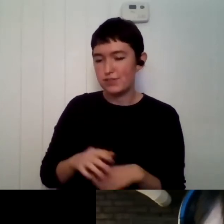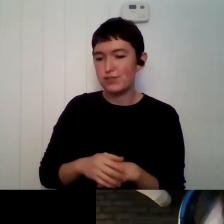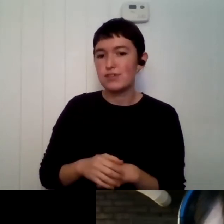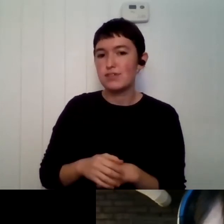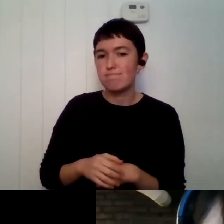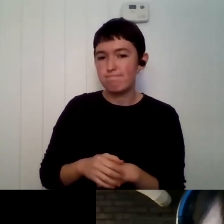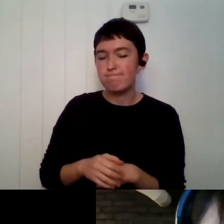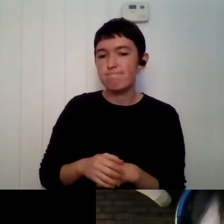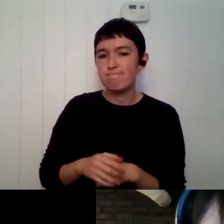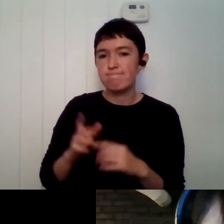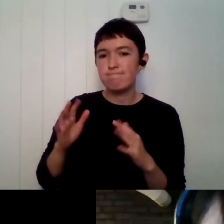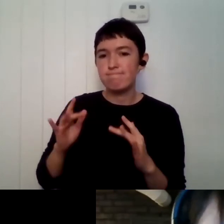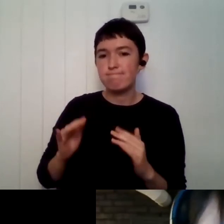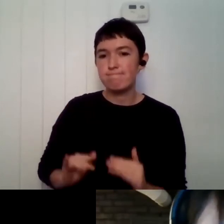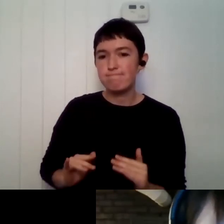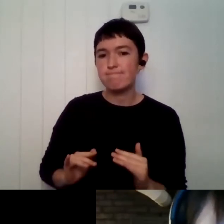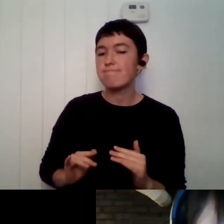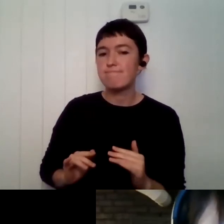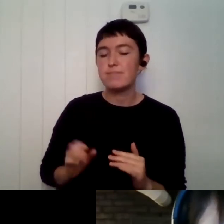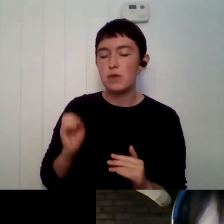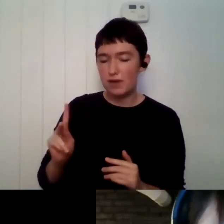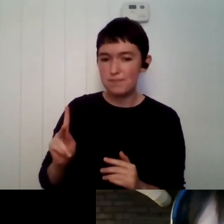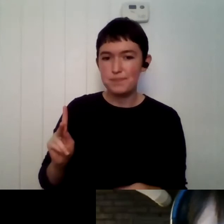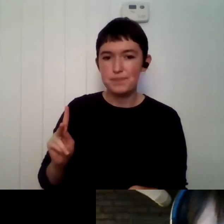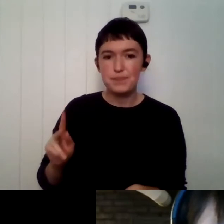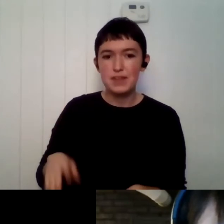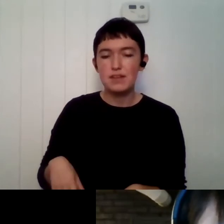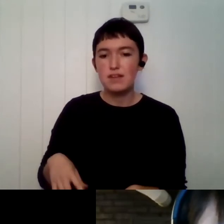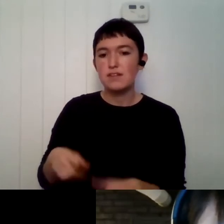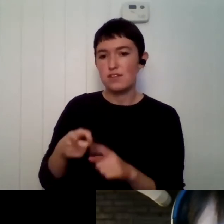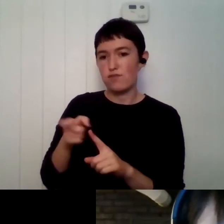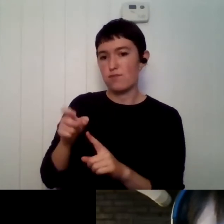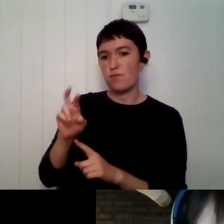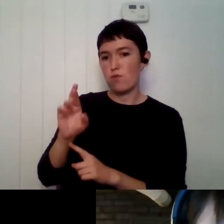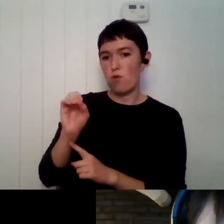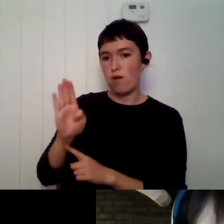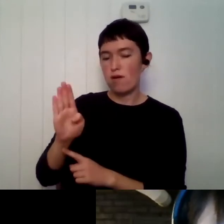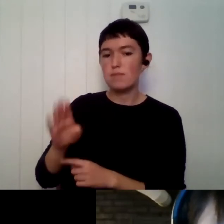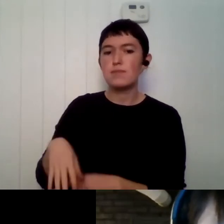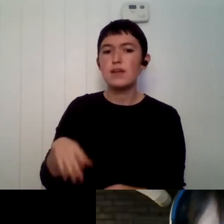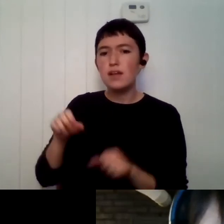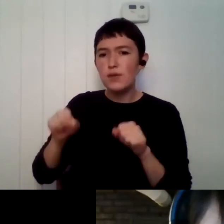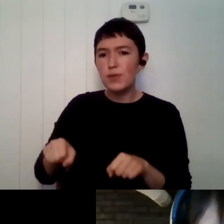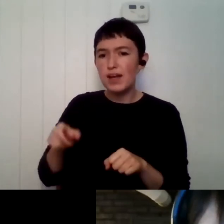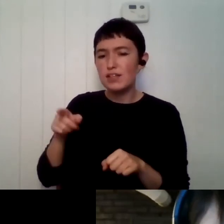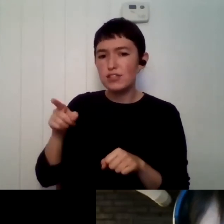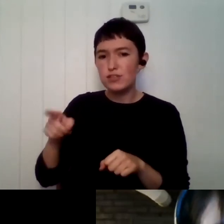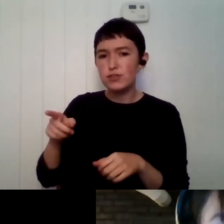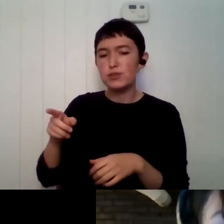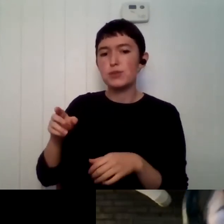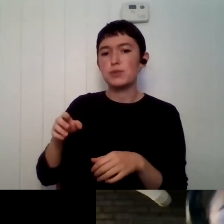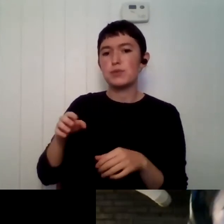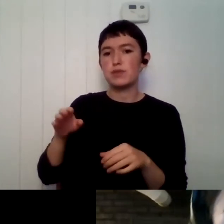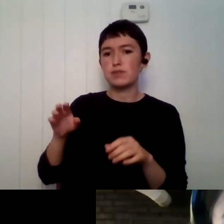Okay. Okay, here we go. This is from Rob. Can you also do drug-drug interactions via